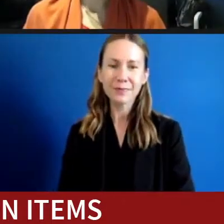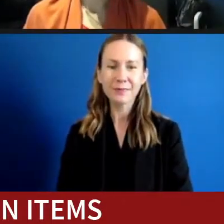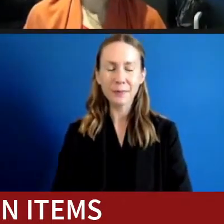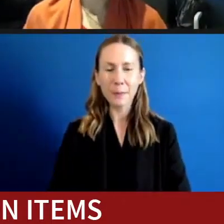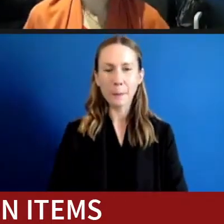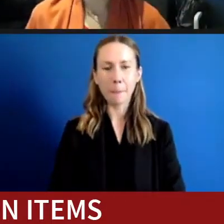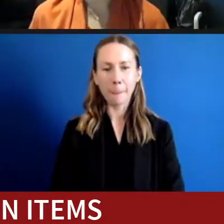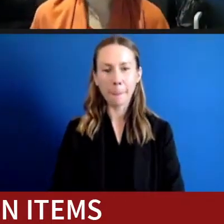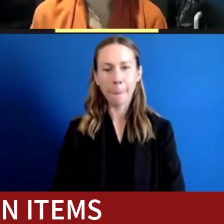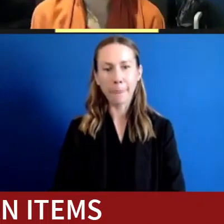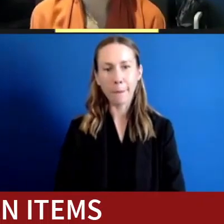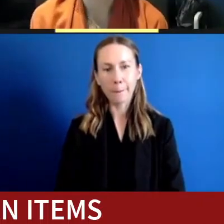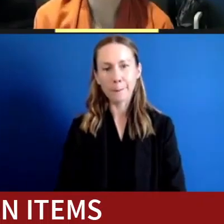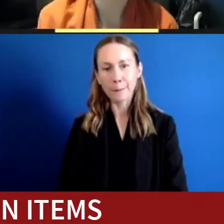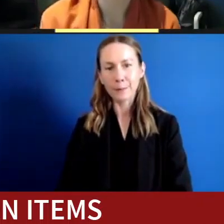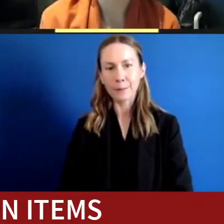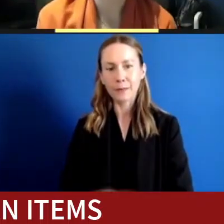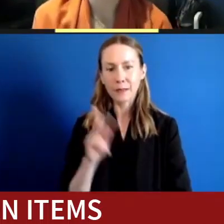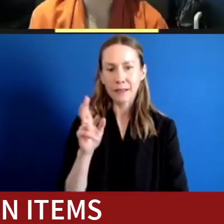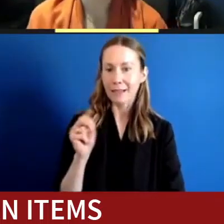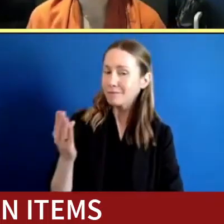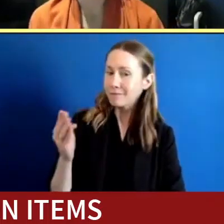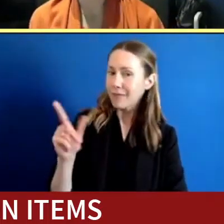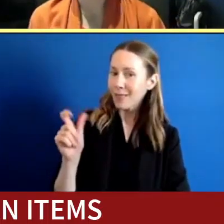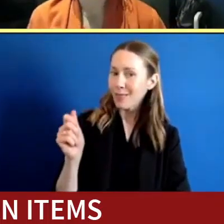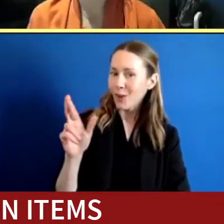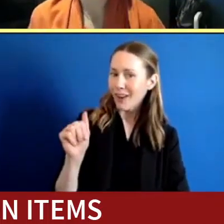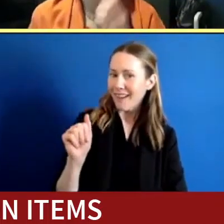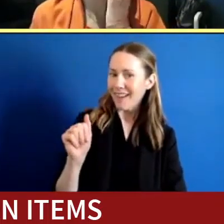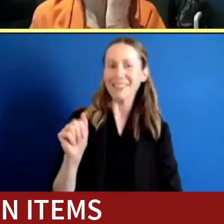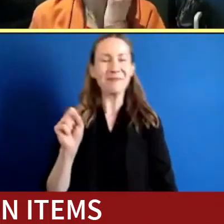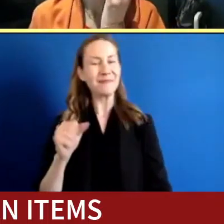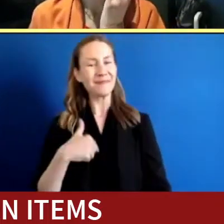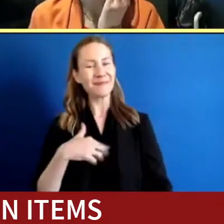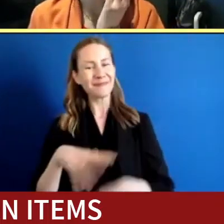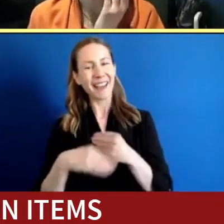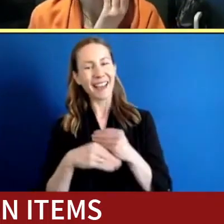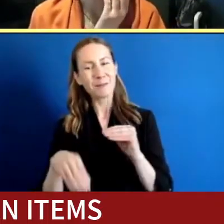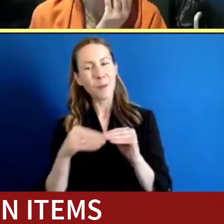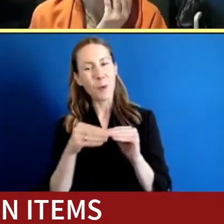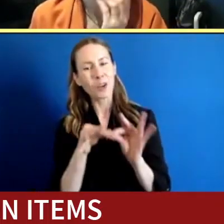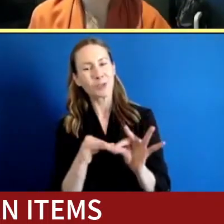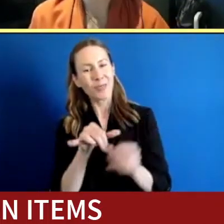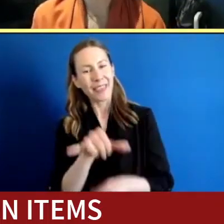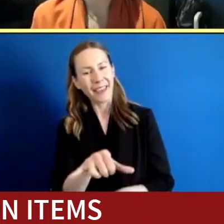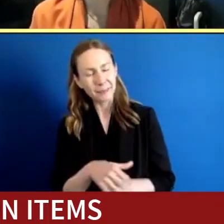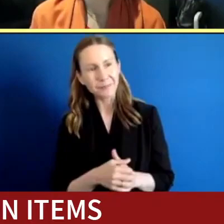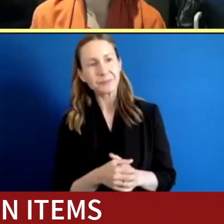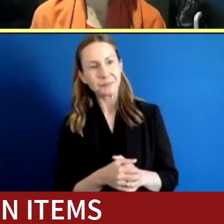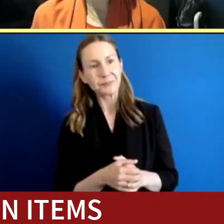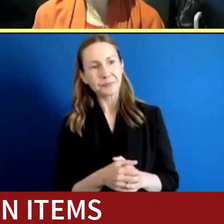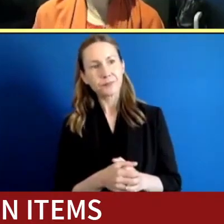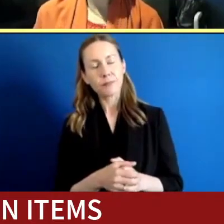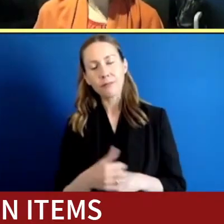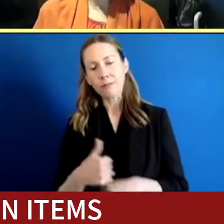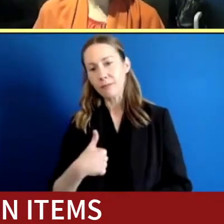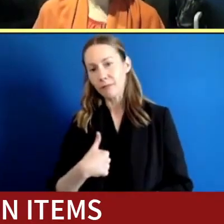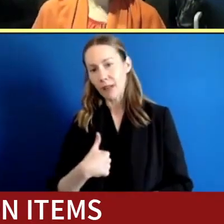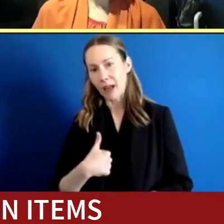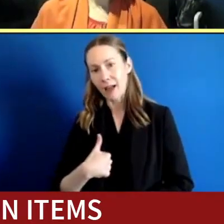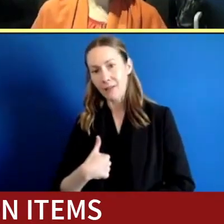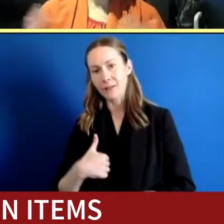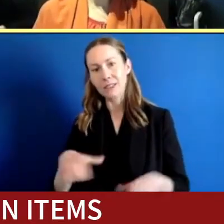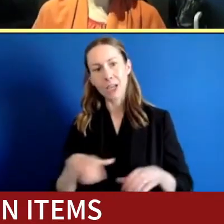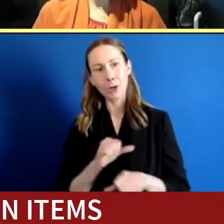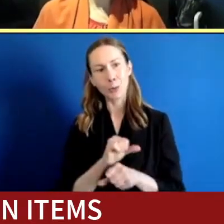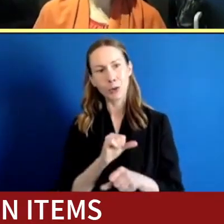Laura, it looked like you had a comment. Yeah, I'll build a bit on that as well. I think so. I've done a bit of work around